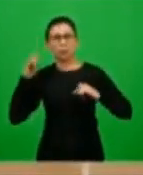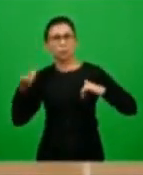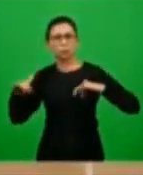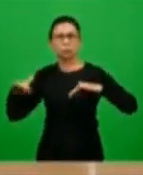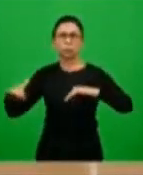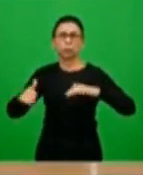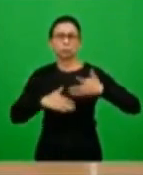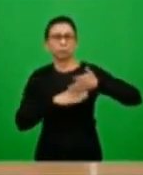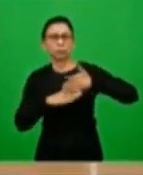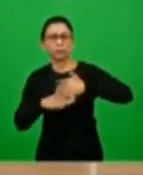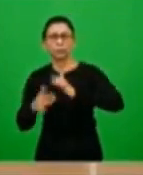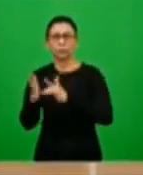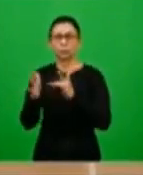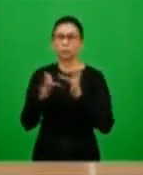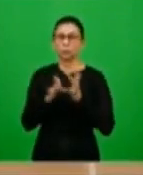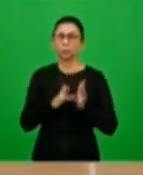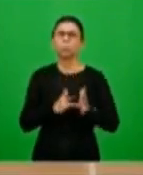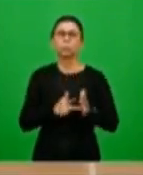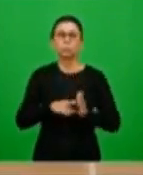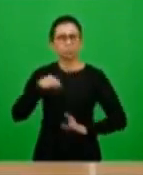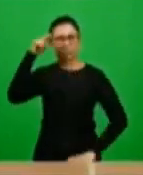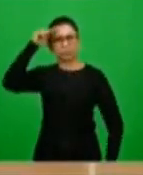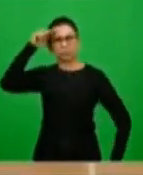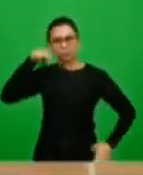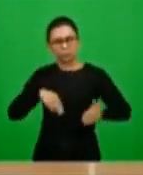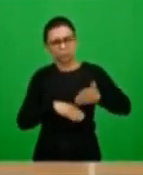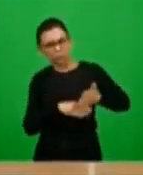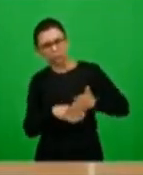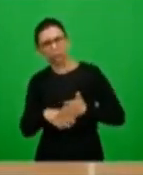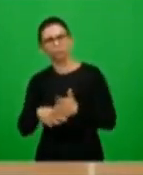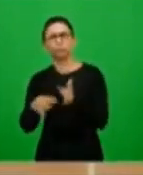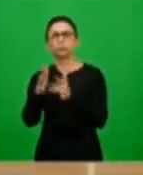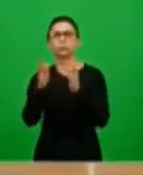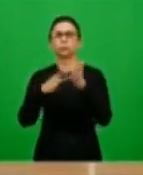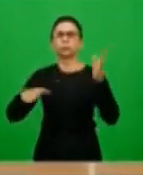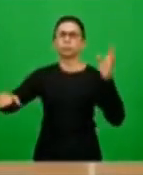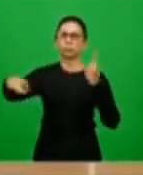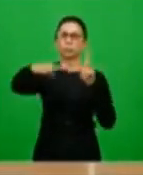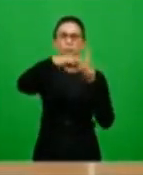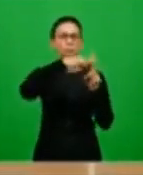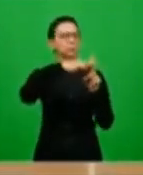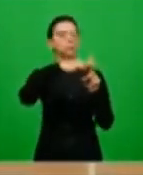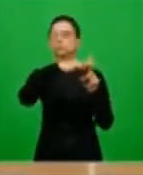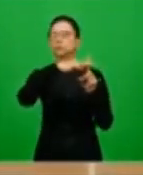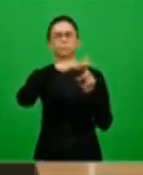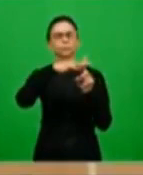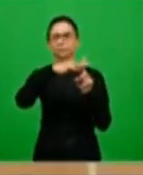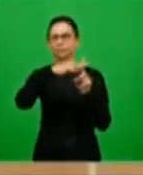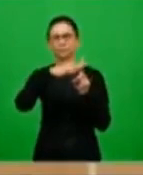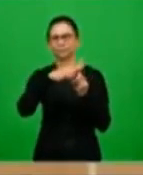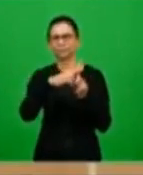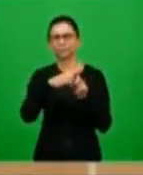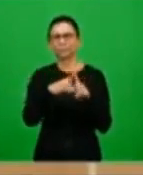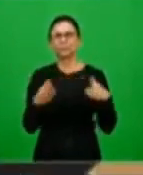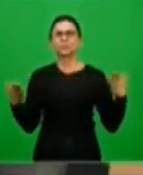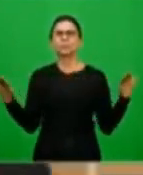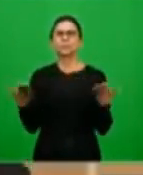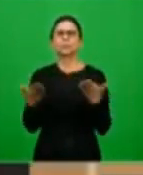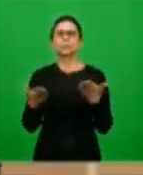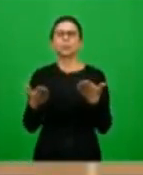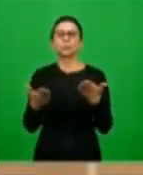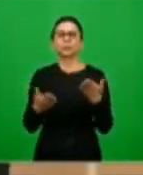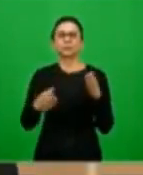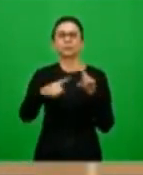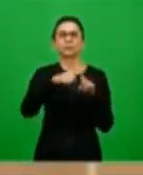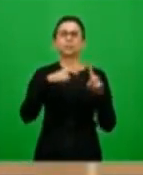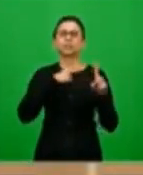He didn't go through Calvary. He was he who brought the crowd to the great spectacle of salvation. And now in the cross of Calvary, he's going to